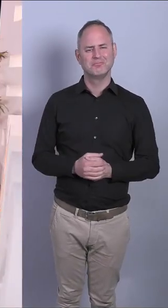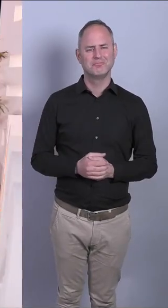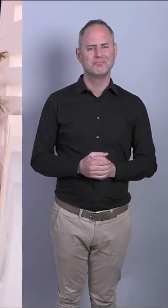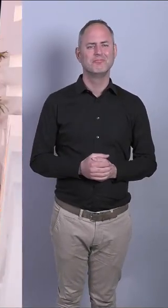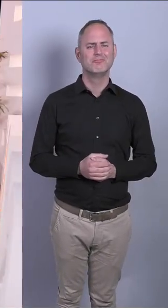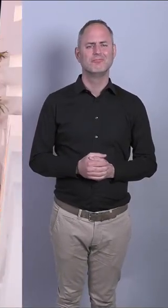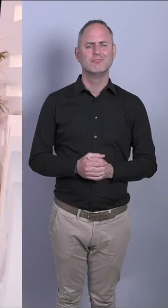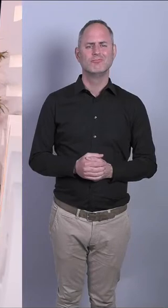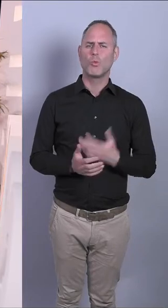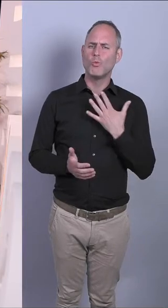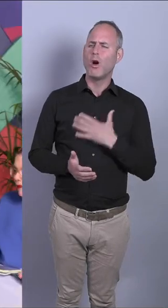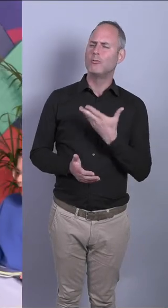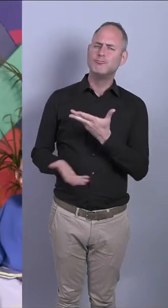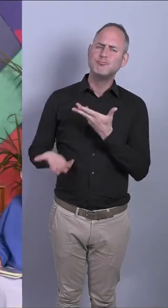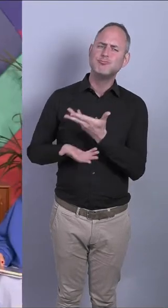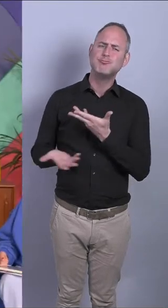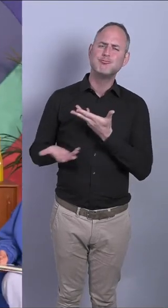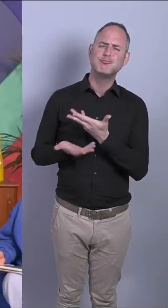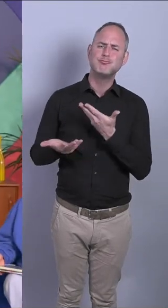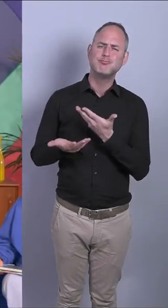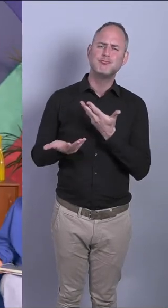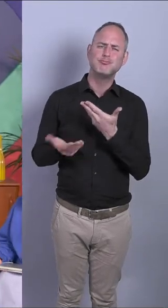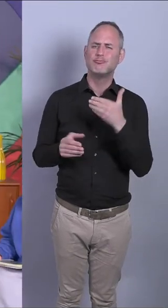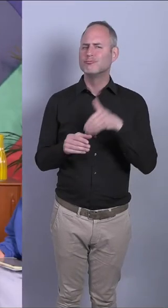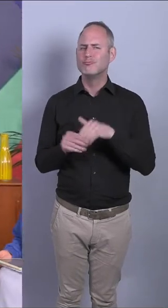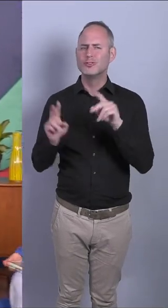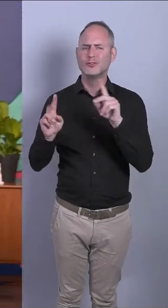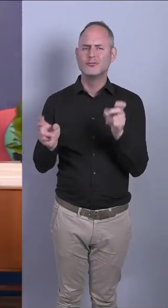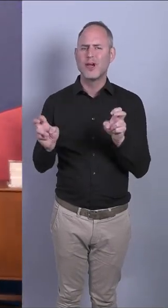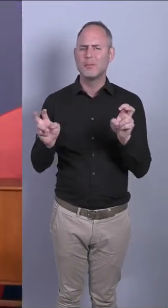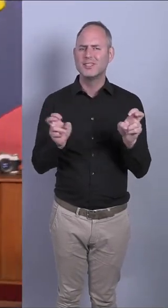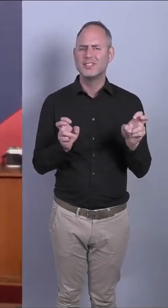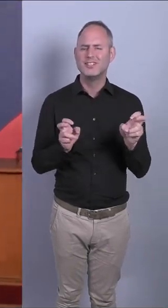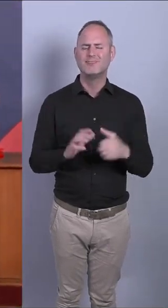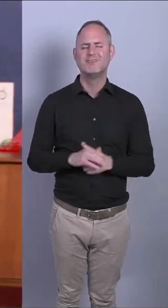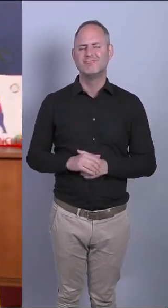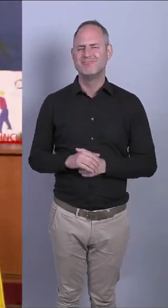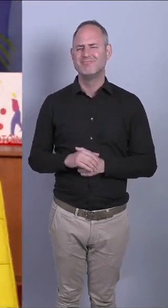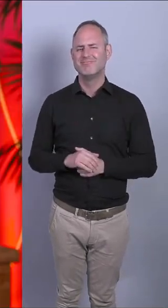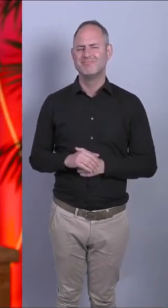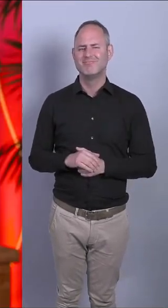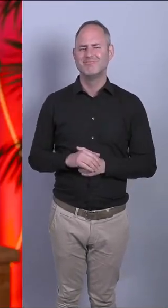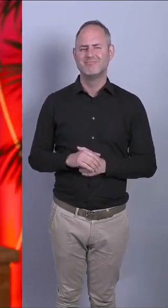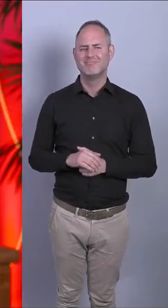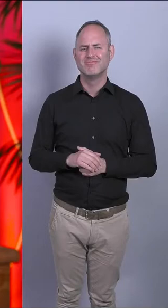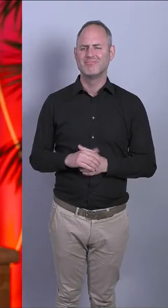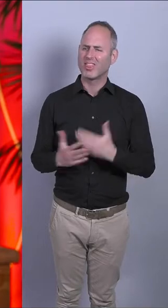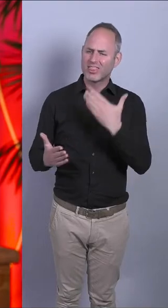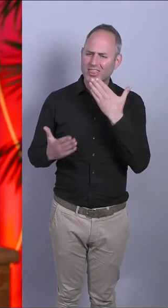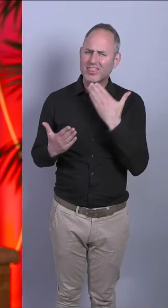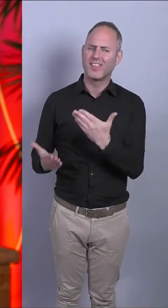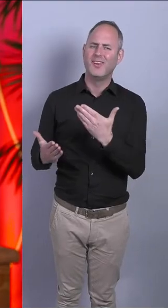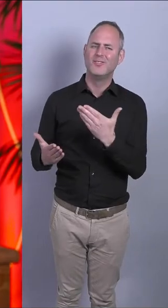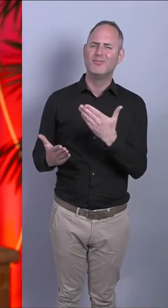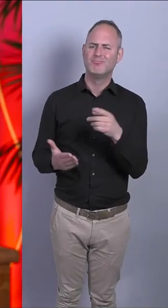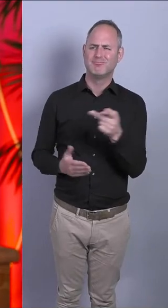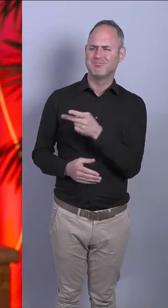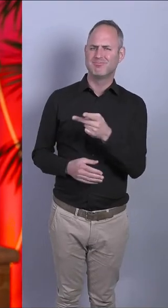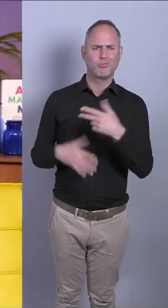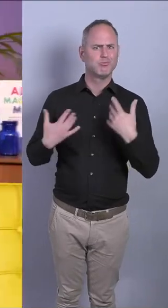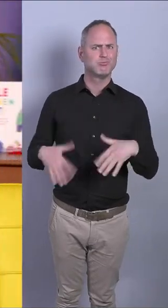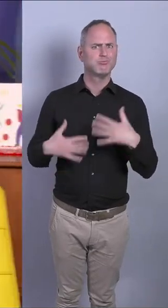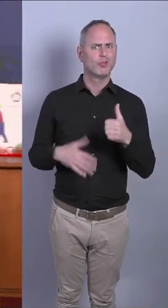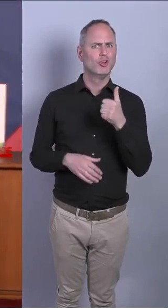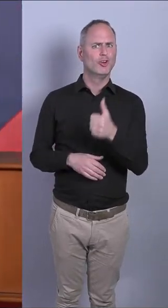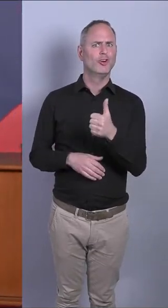we can chat a little bit. All right, so tell me, how did you get into football? Do